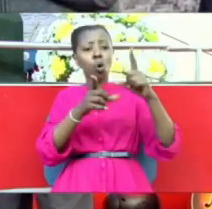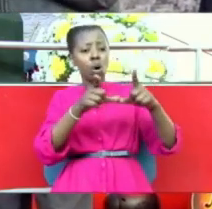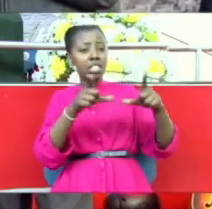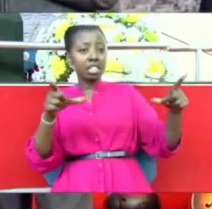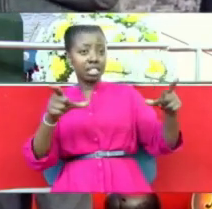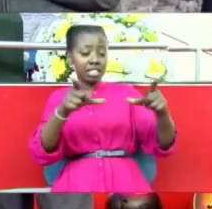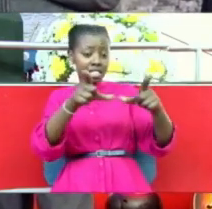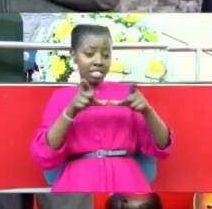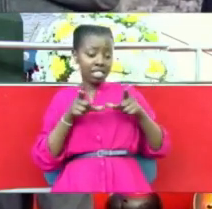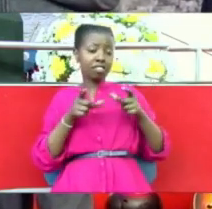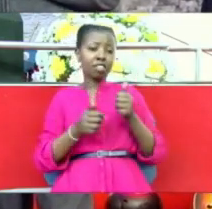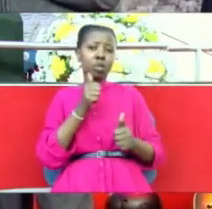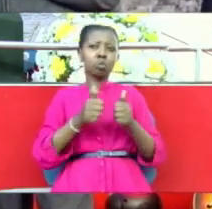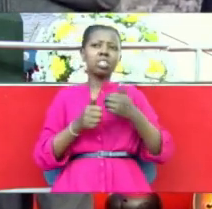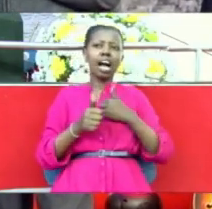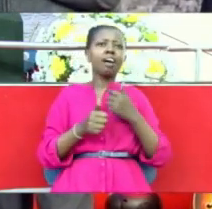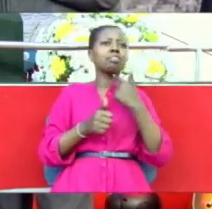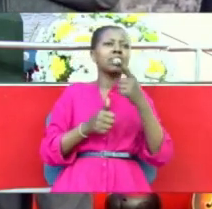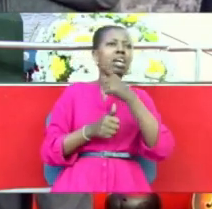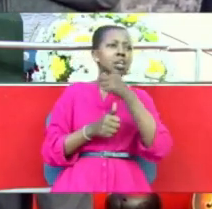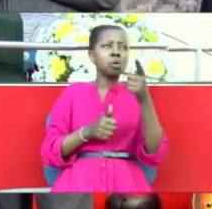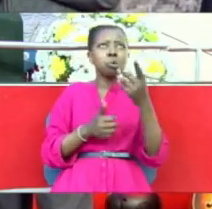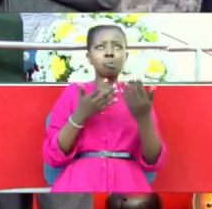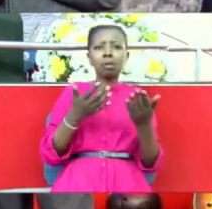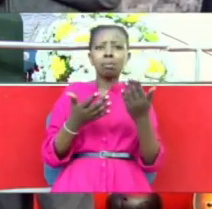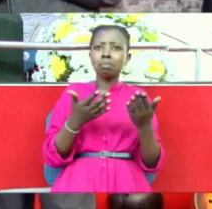ulipewa. Kaka kwambia wewe ni